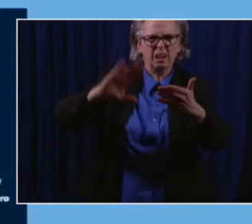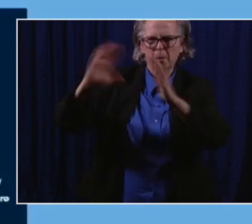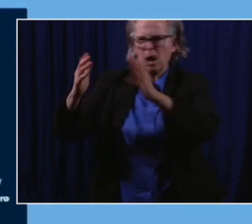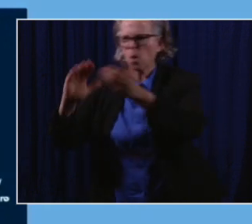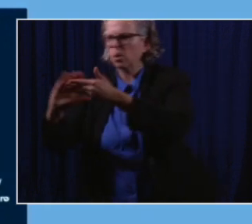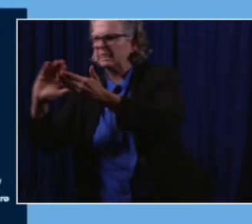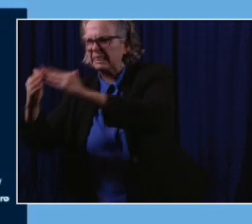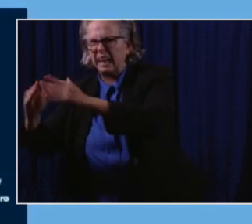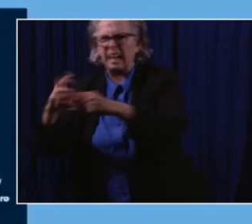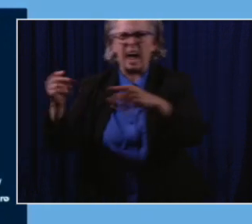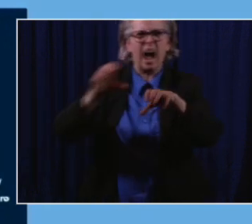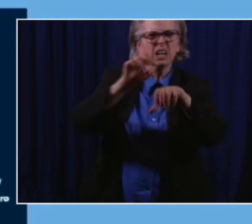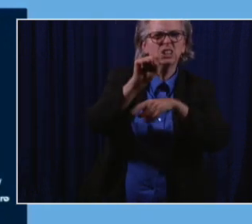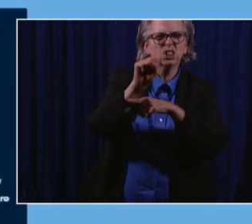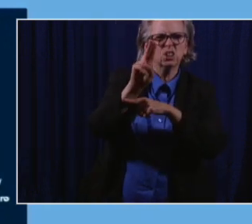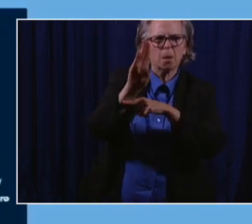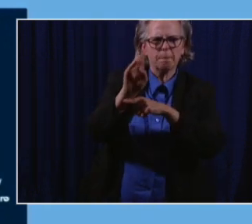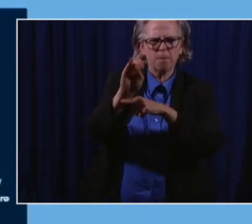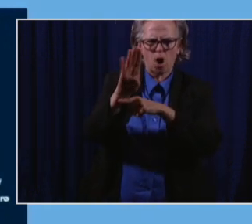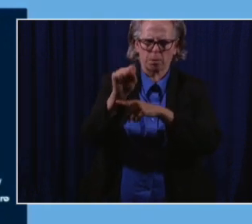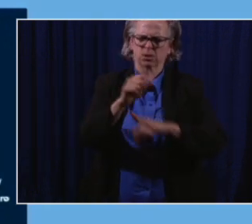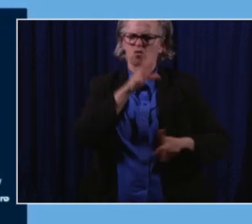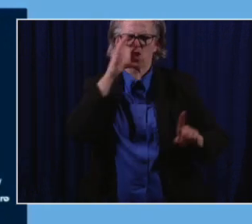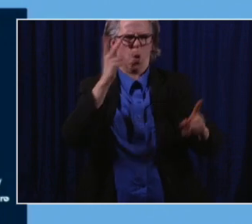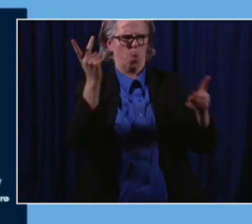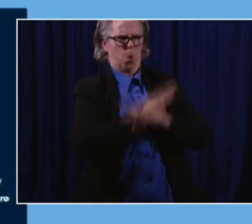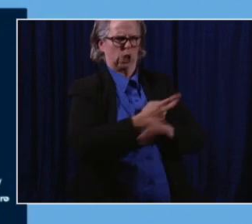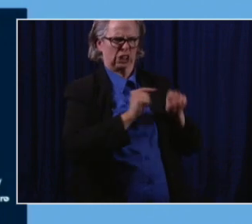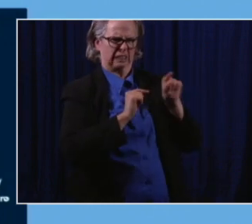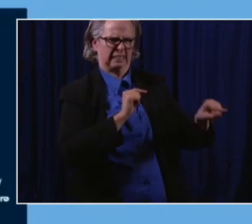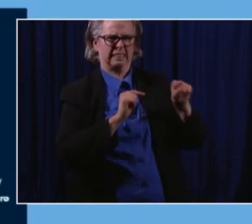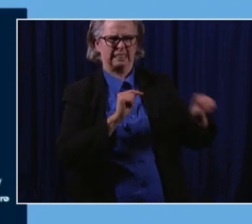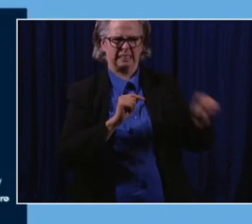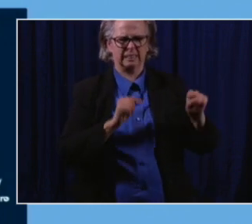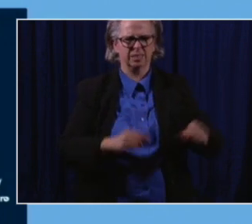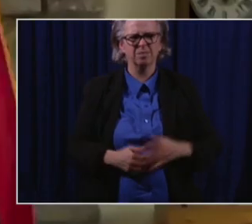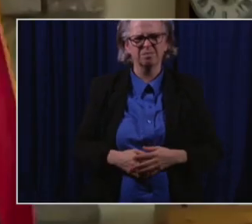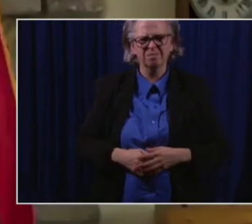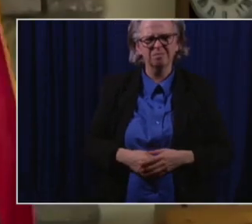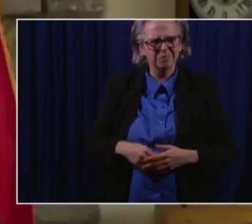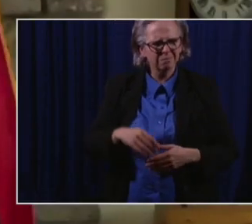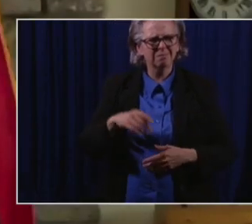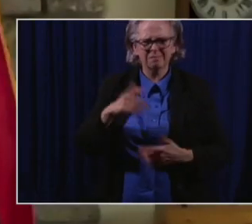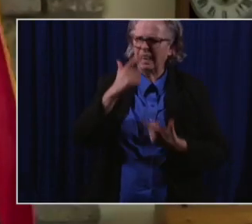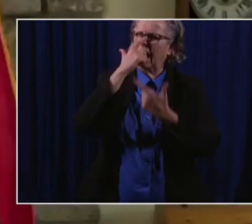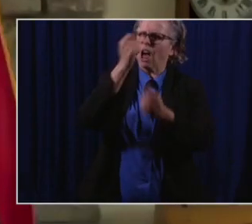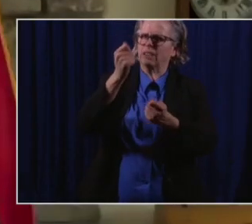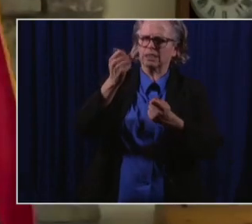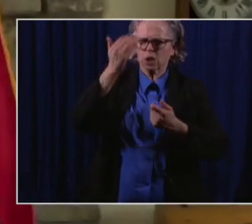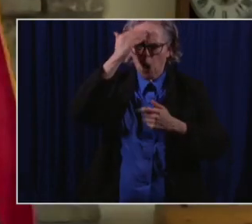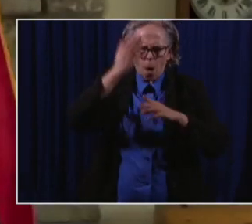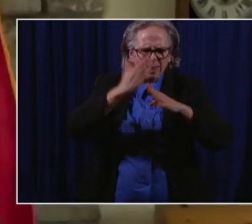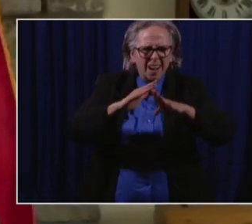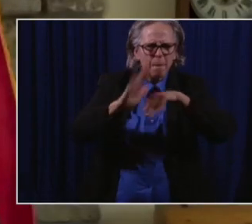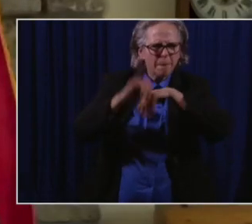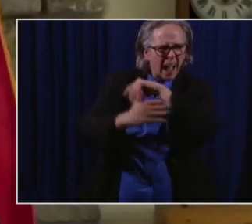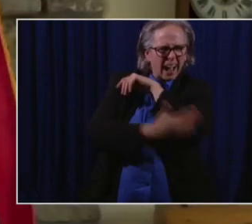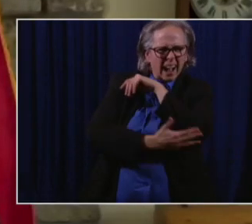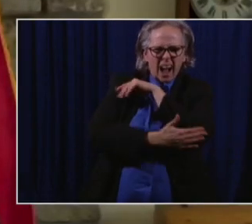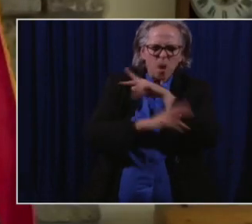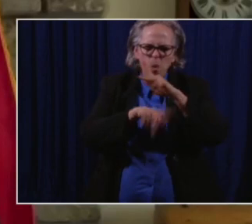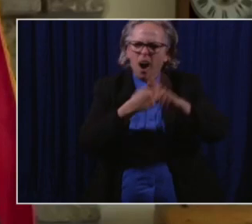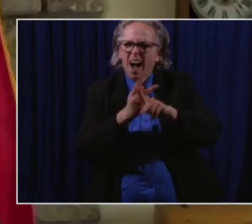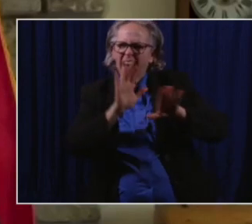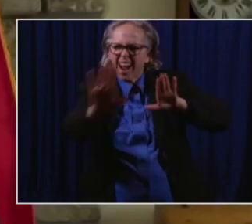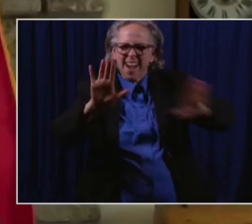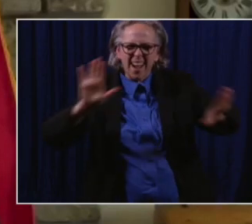hospitals, people with COVID who are going into hospitals. And so these are just interesting trends. More rural, we're seeing it more rural, and we're